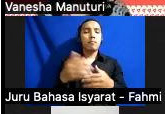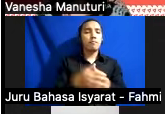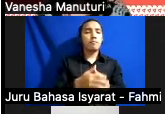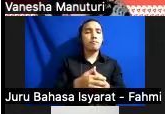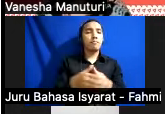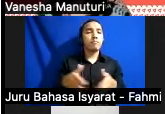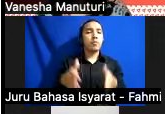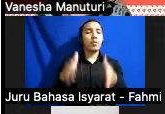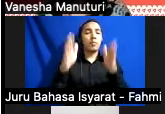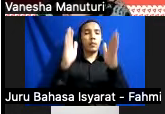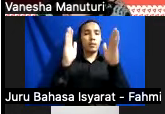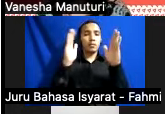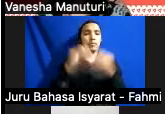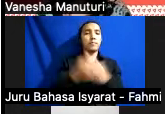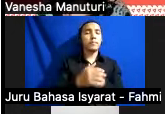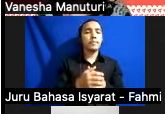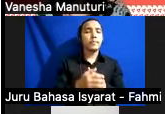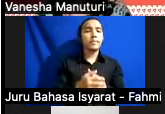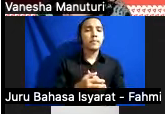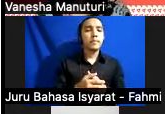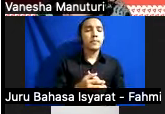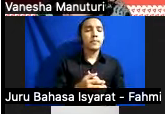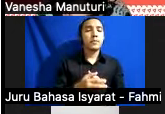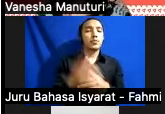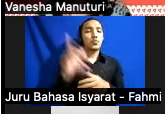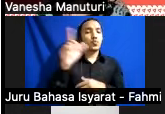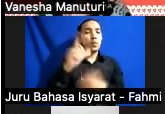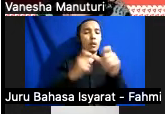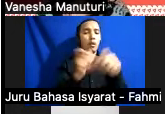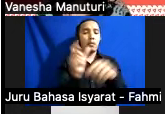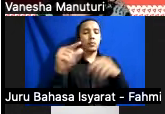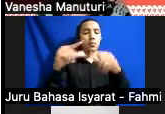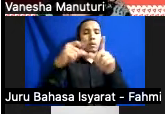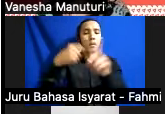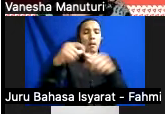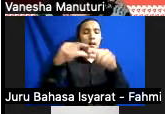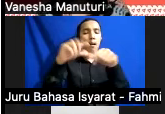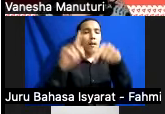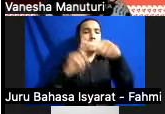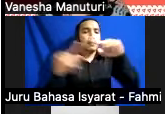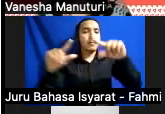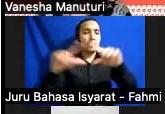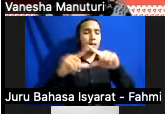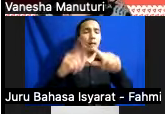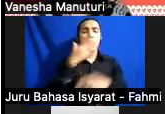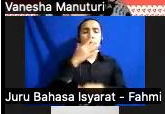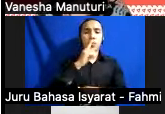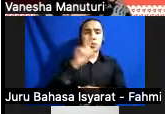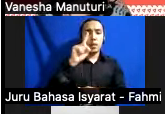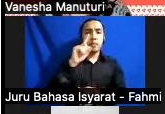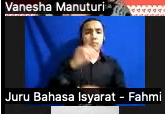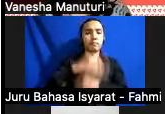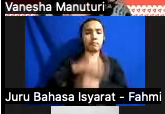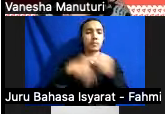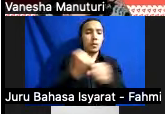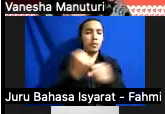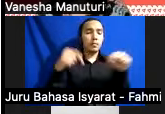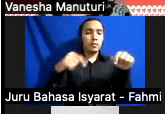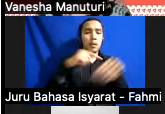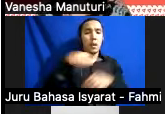Solo. Because in the 2 years of the pandemic, we did not have much activities, and now we're starting to